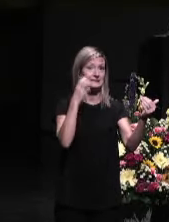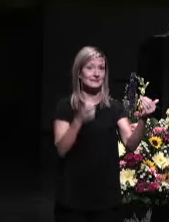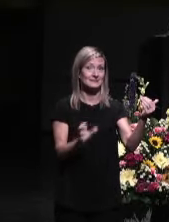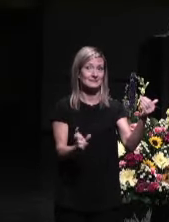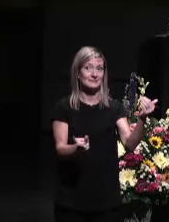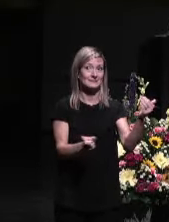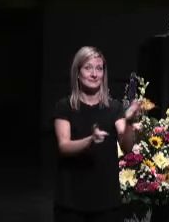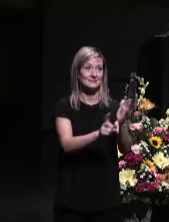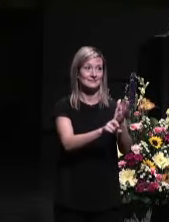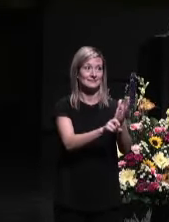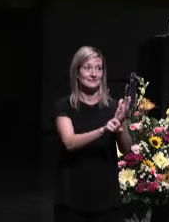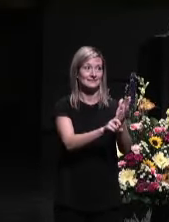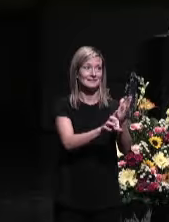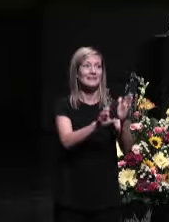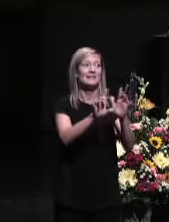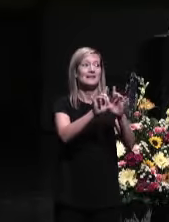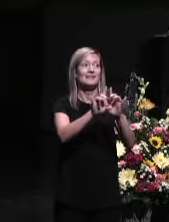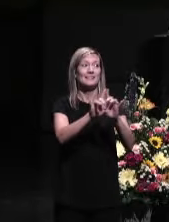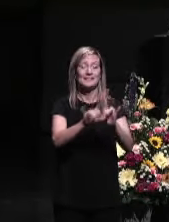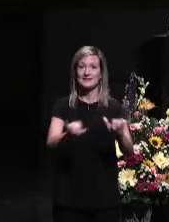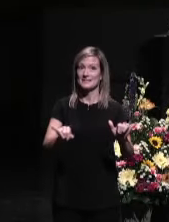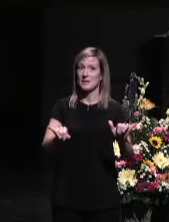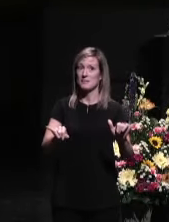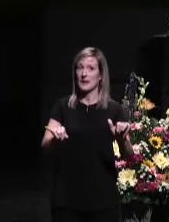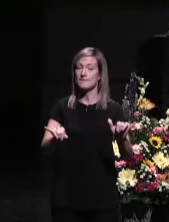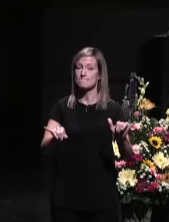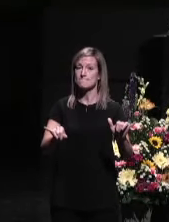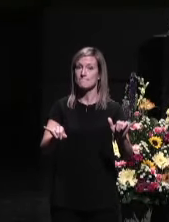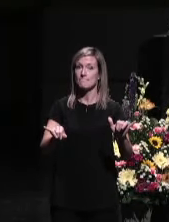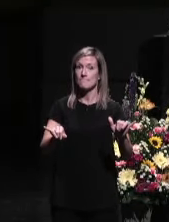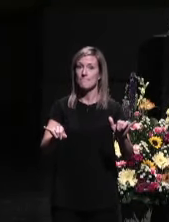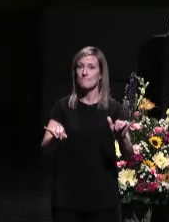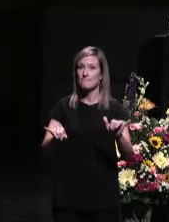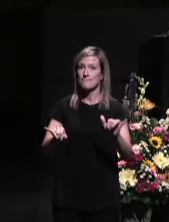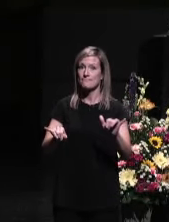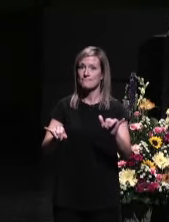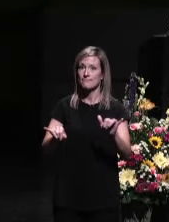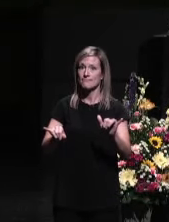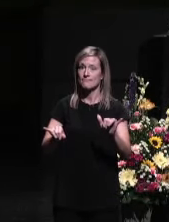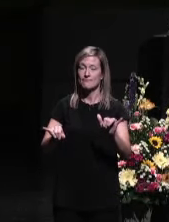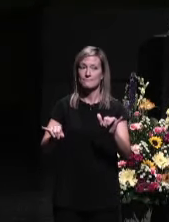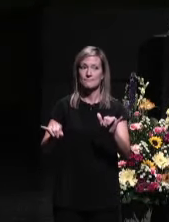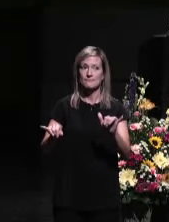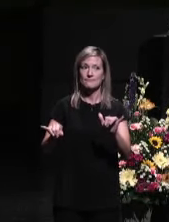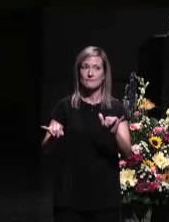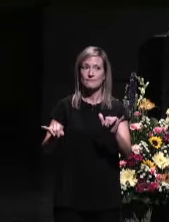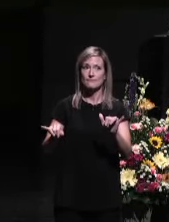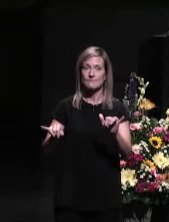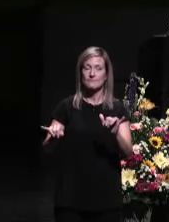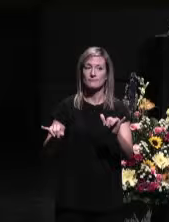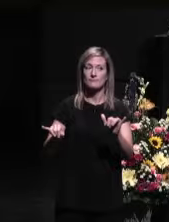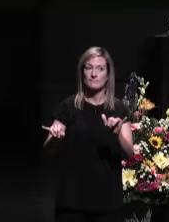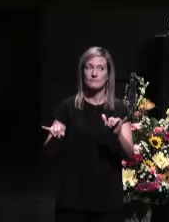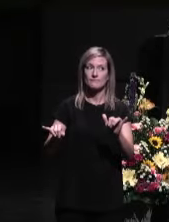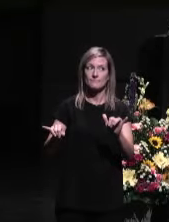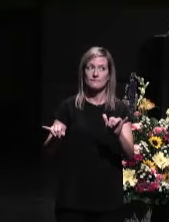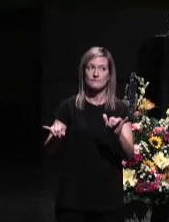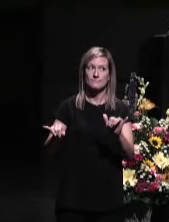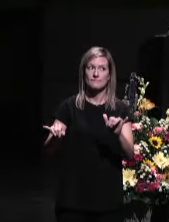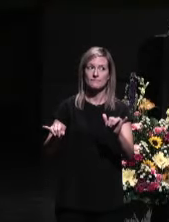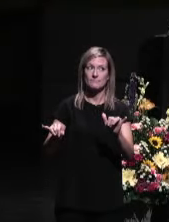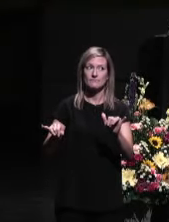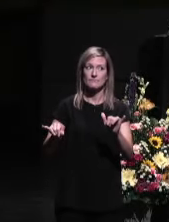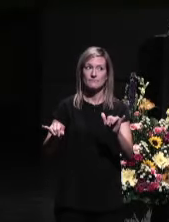On the other hand, we have this kind of constant sense that with these polls that, oh, you know,